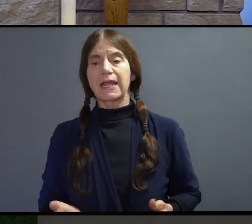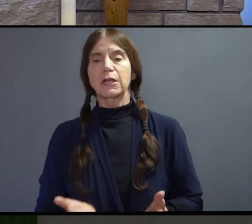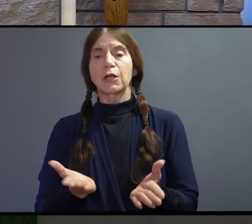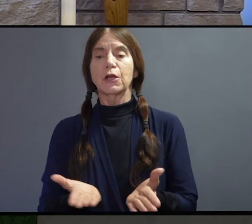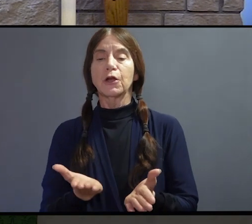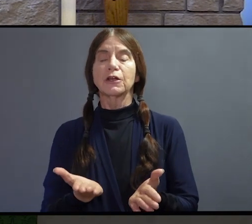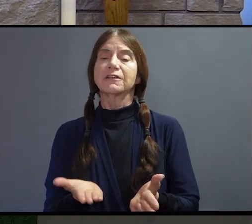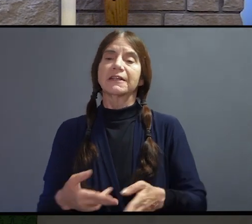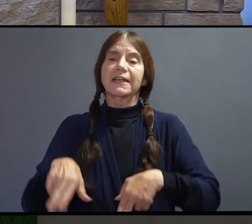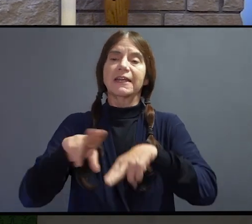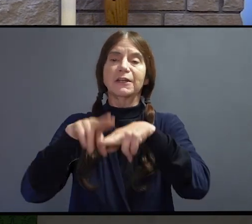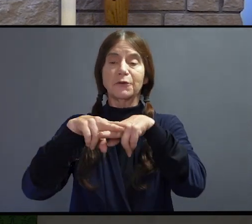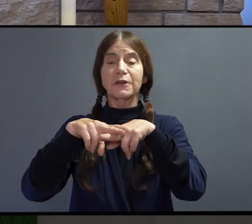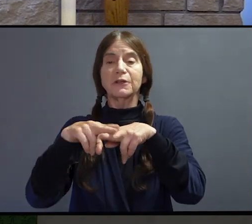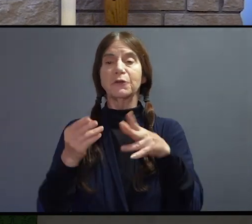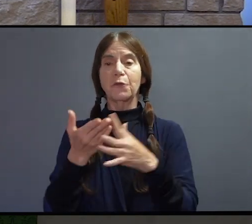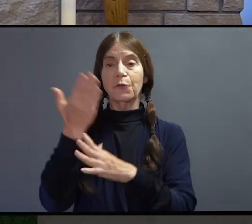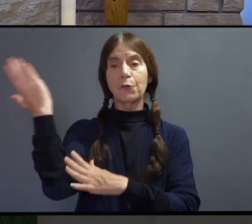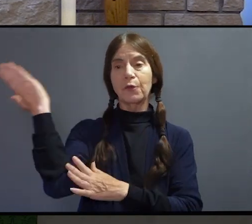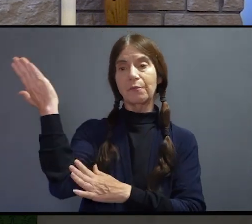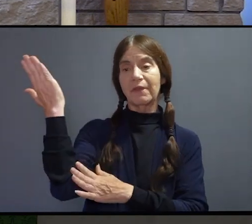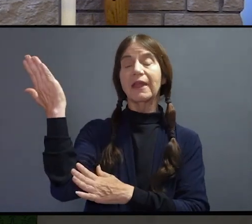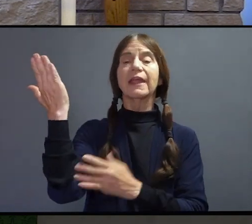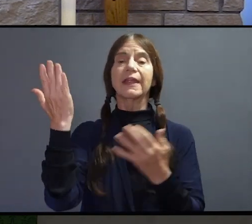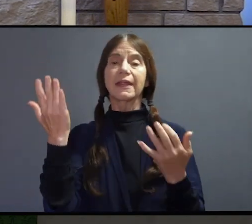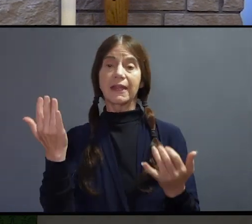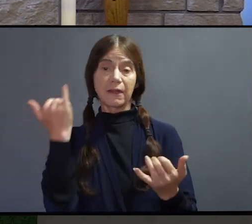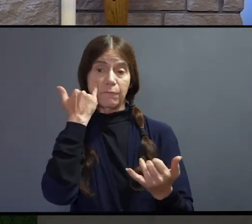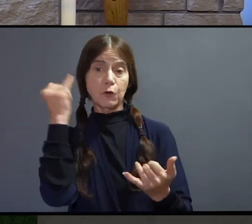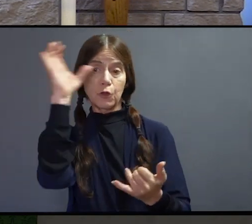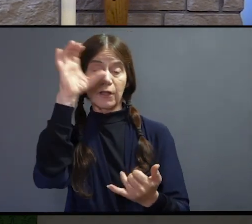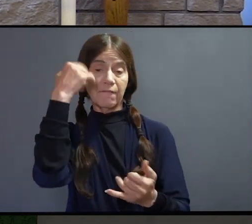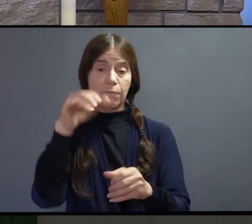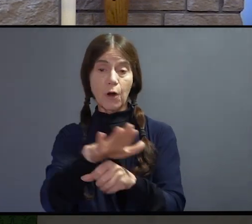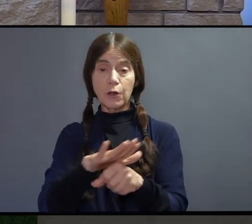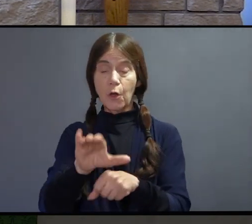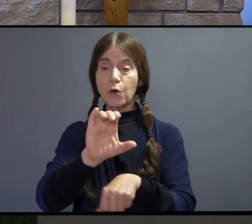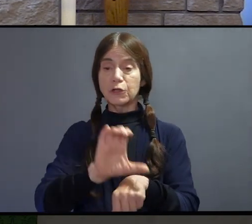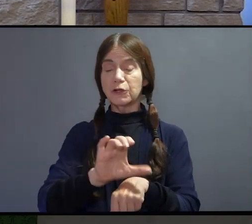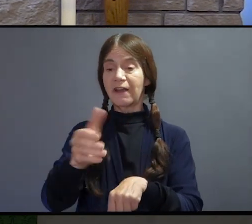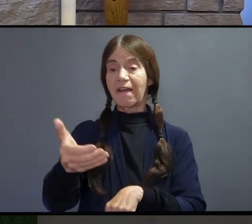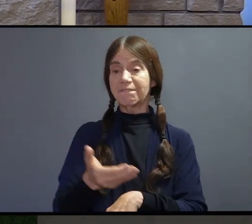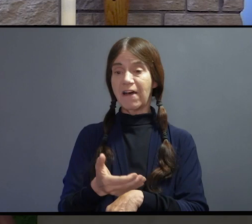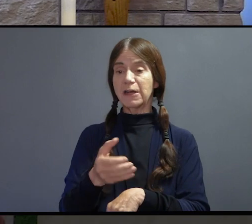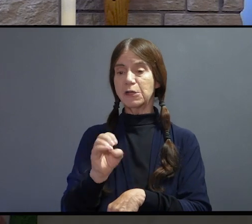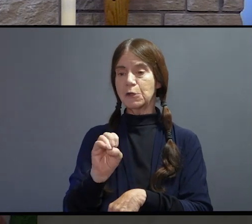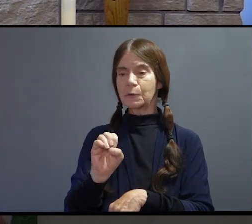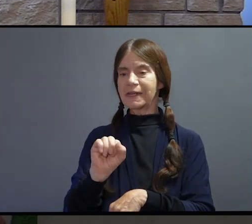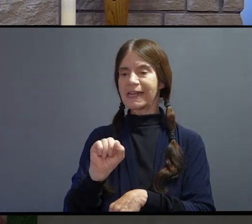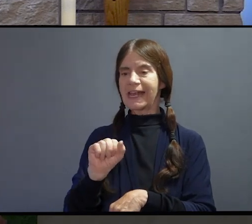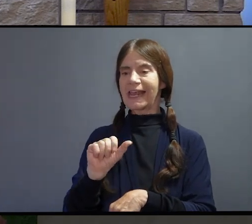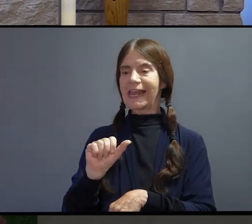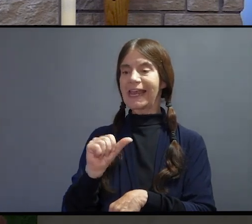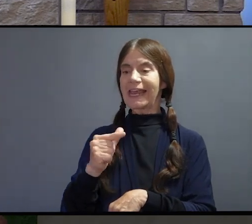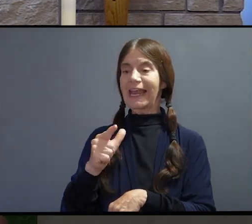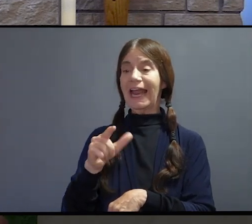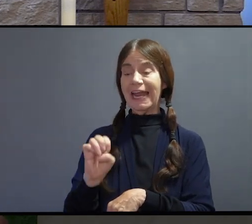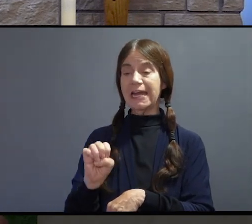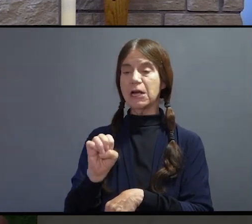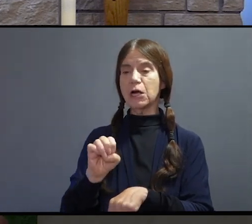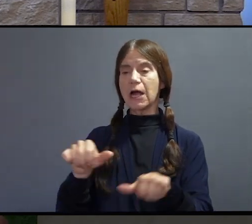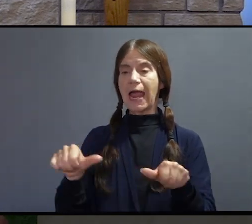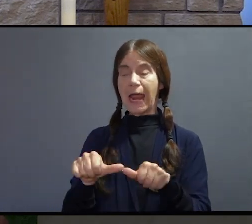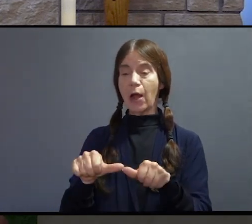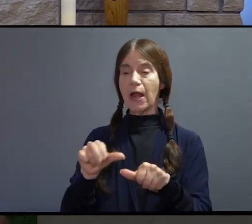this presentation. If you are able to attend local services, I'd like to invite you to worship with our